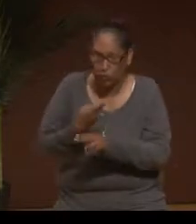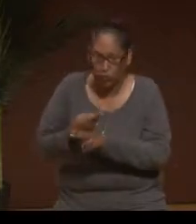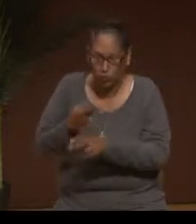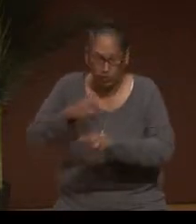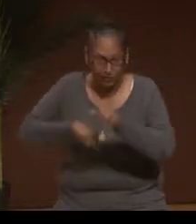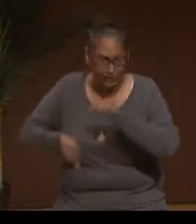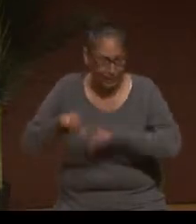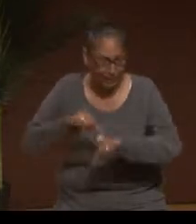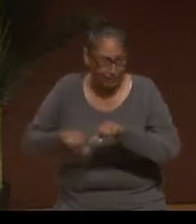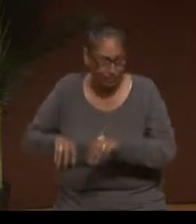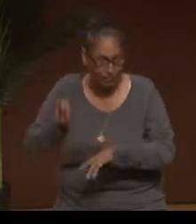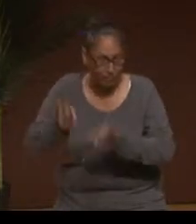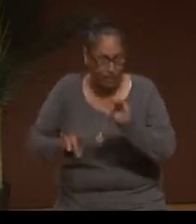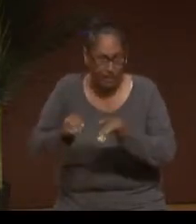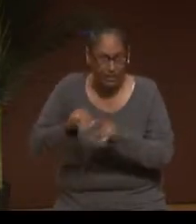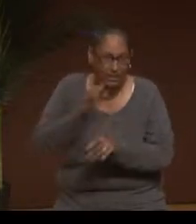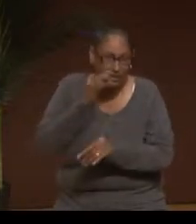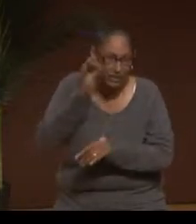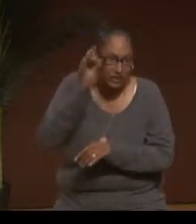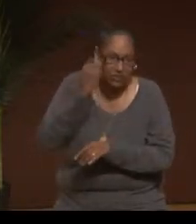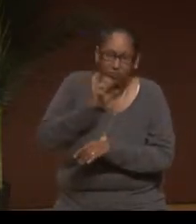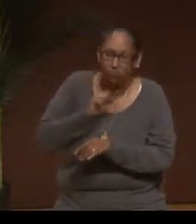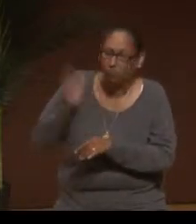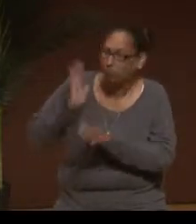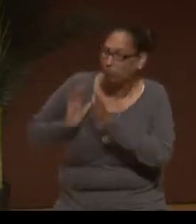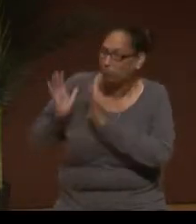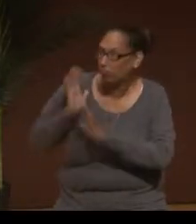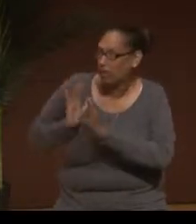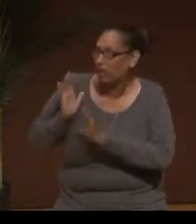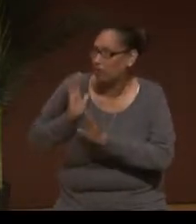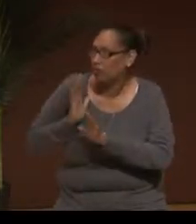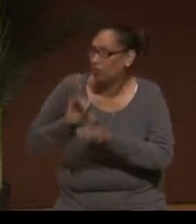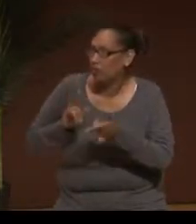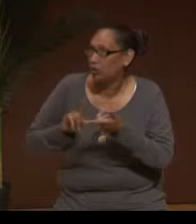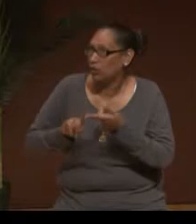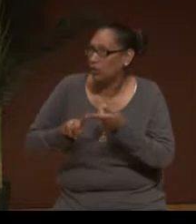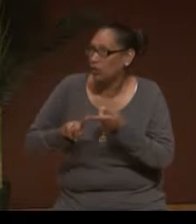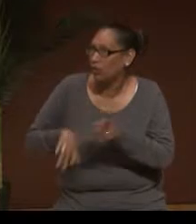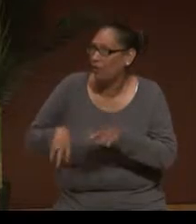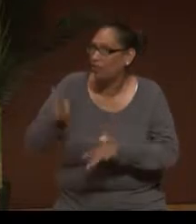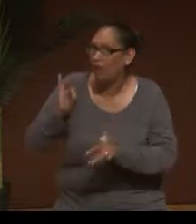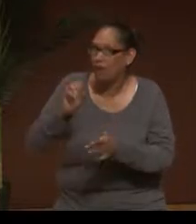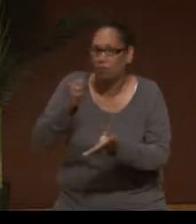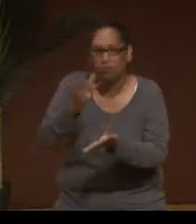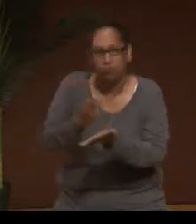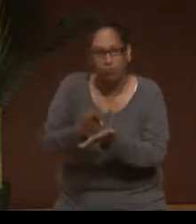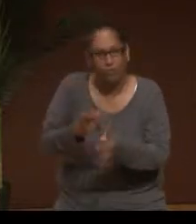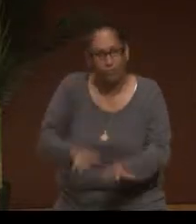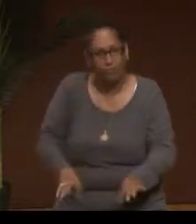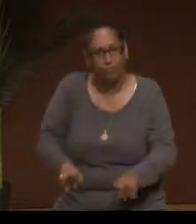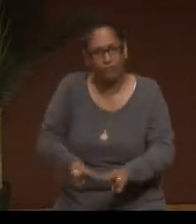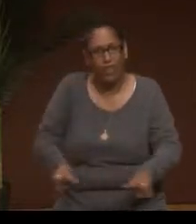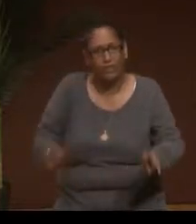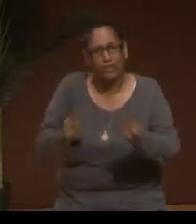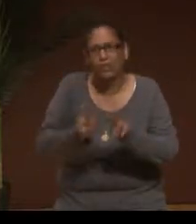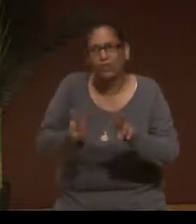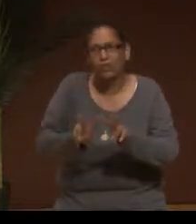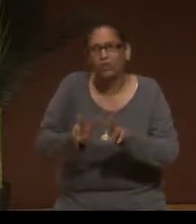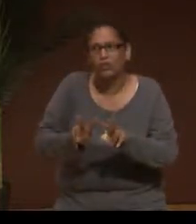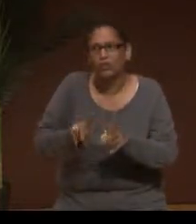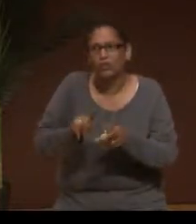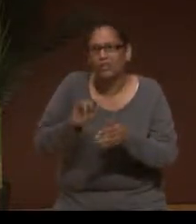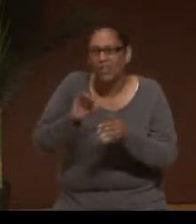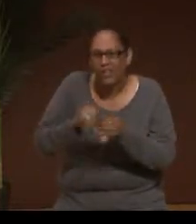scientific findings of indigenous genetic ancestry to provide a kind of proof or validation of what many individuals have known